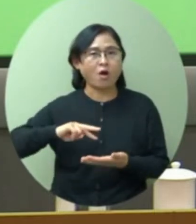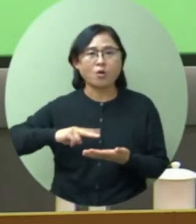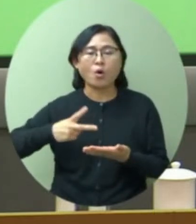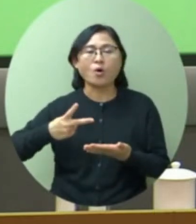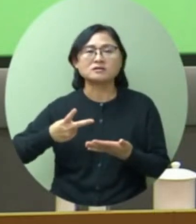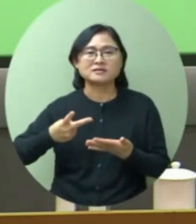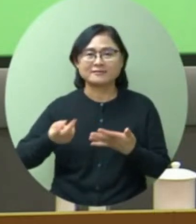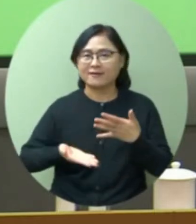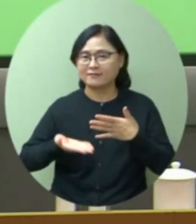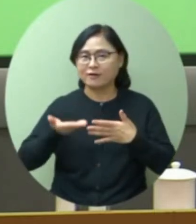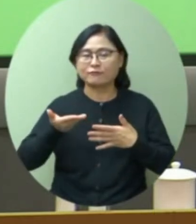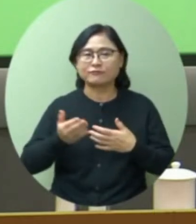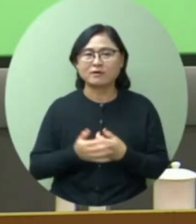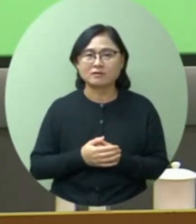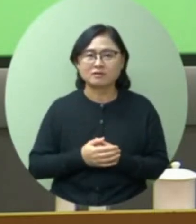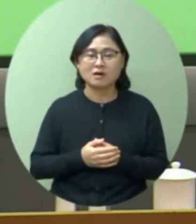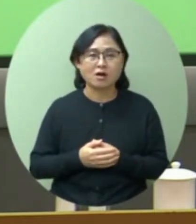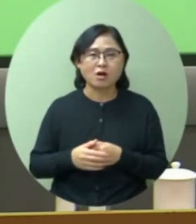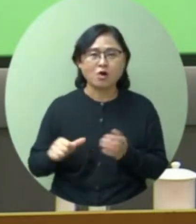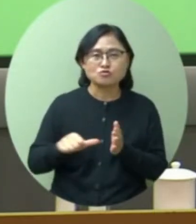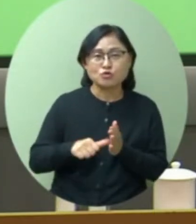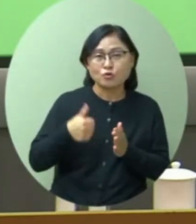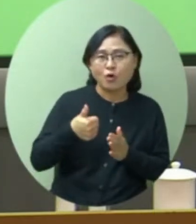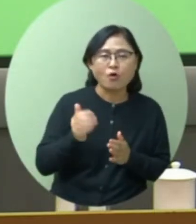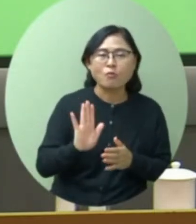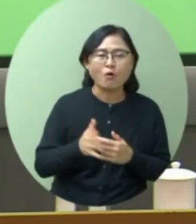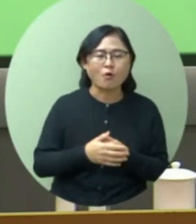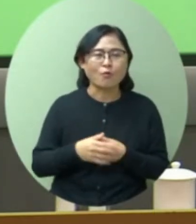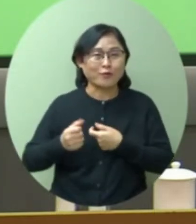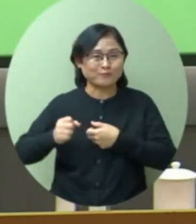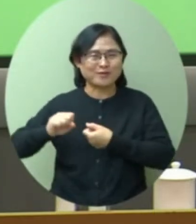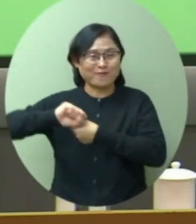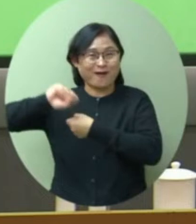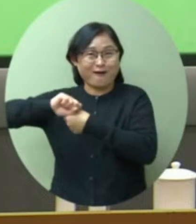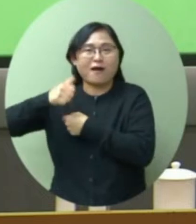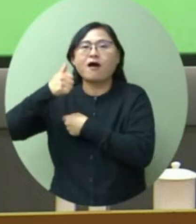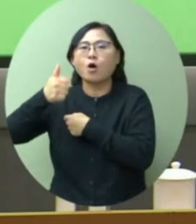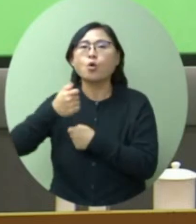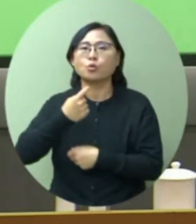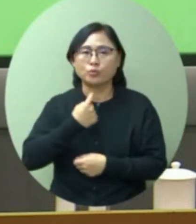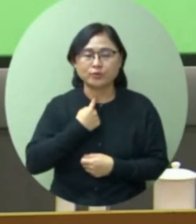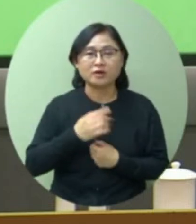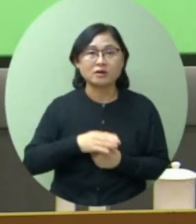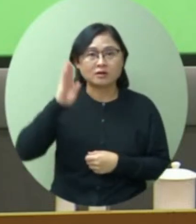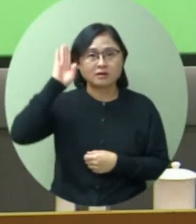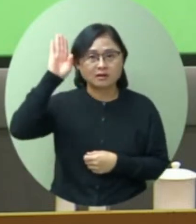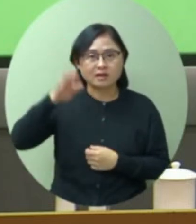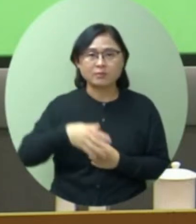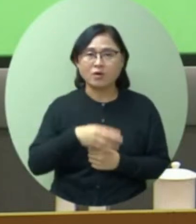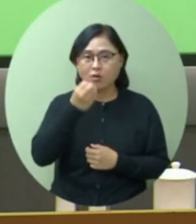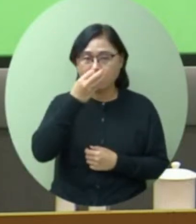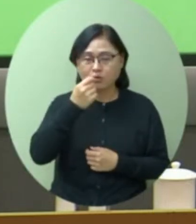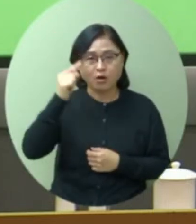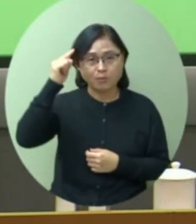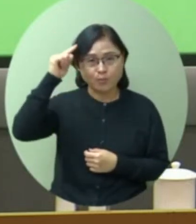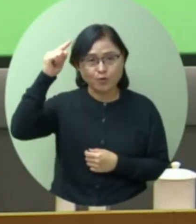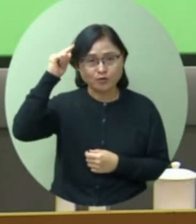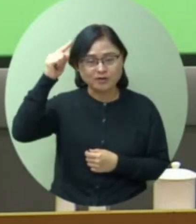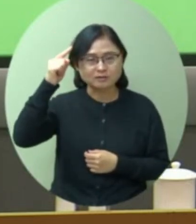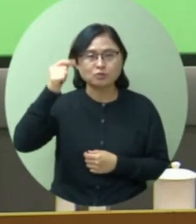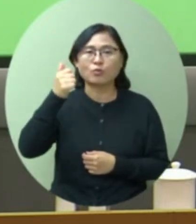mentality when existing policies are adjusted. We always work for the